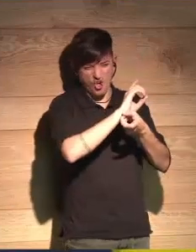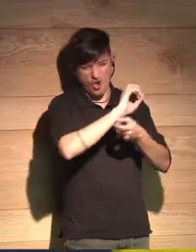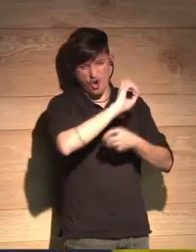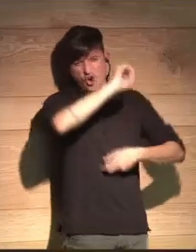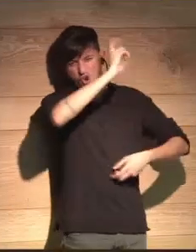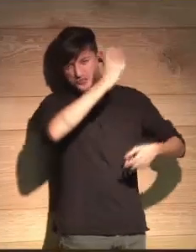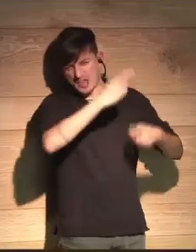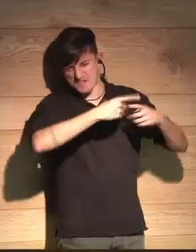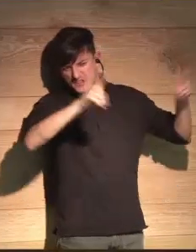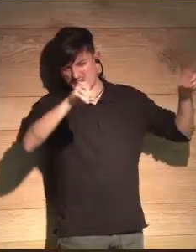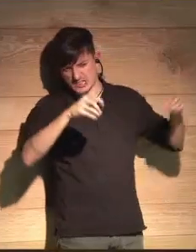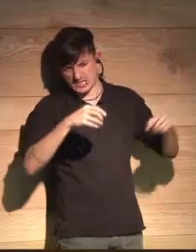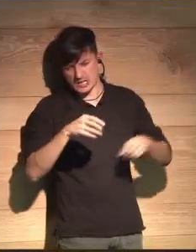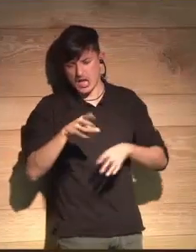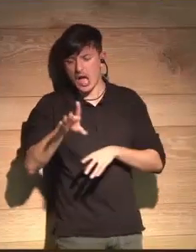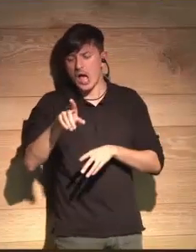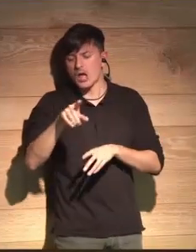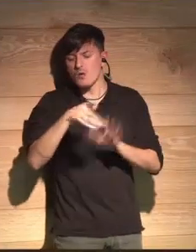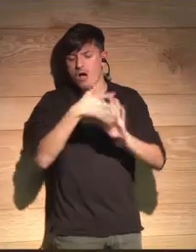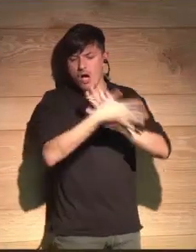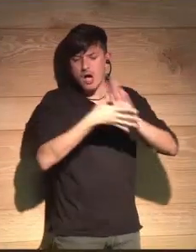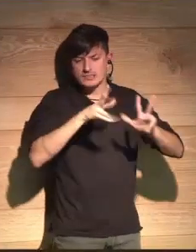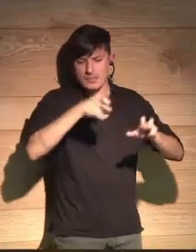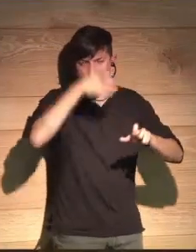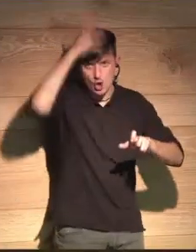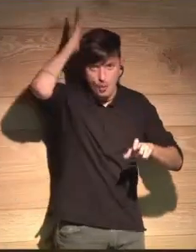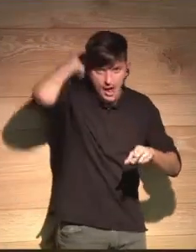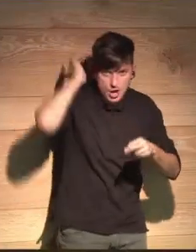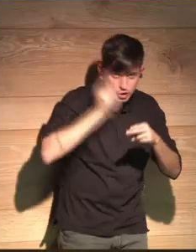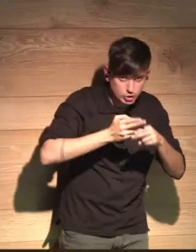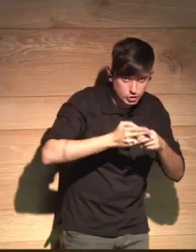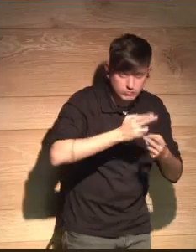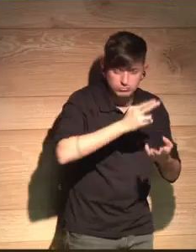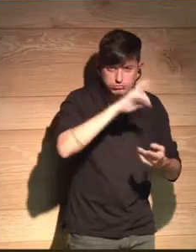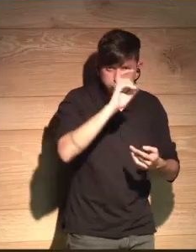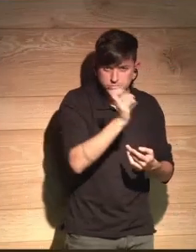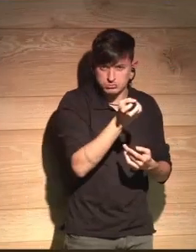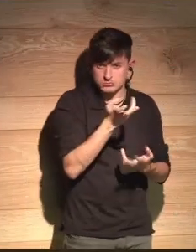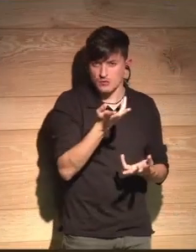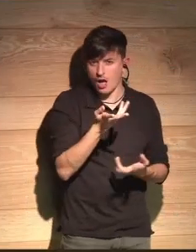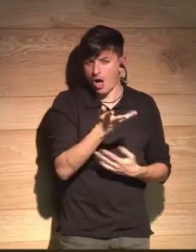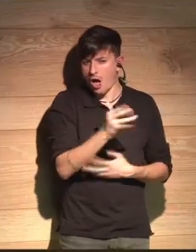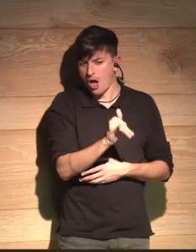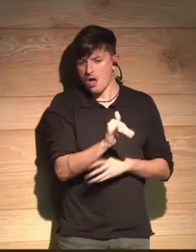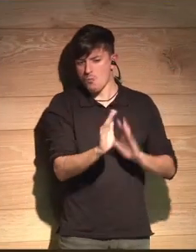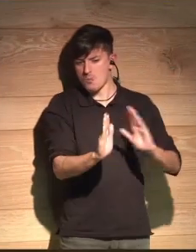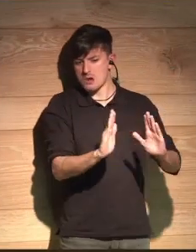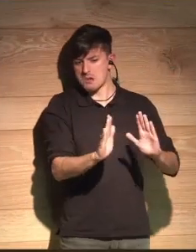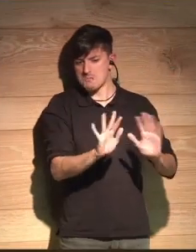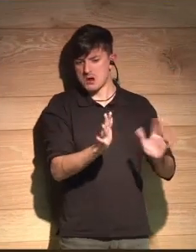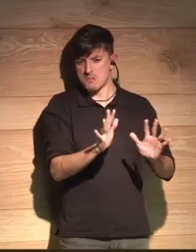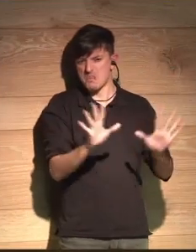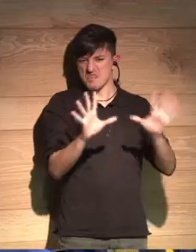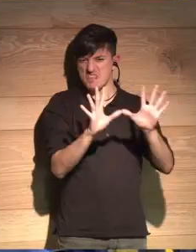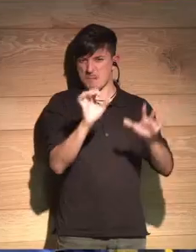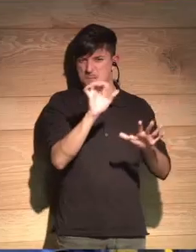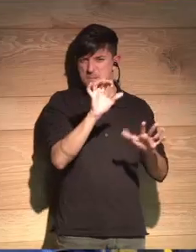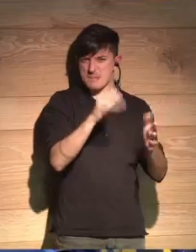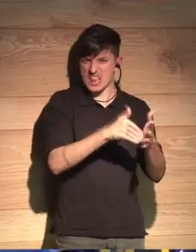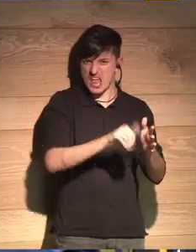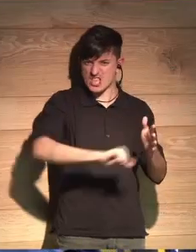they existed, these cities, but it's a different reality. But you're speaking about Romans, yeah, but we were saying that there is a moment